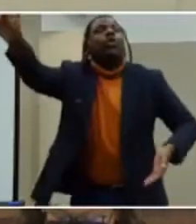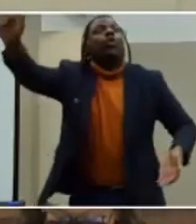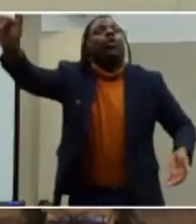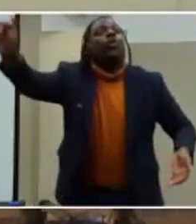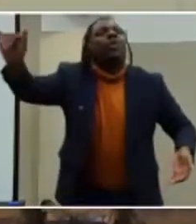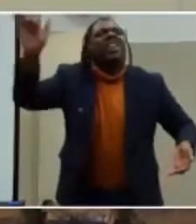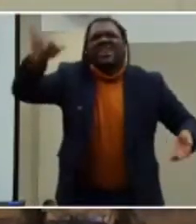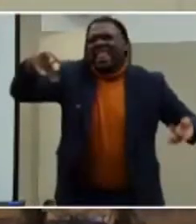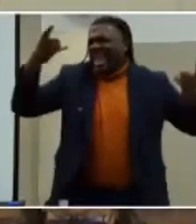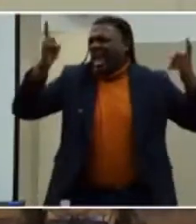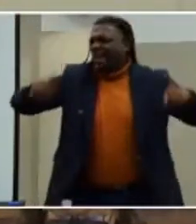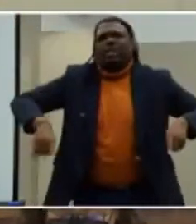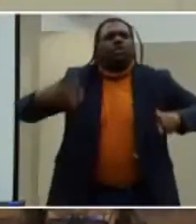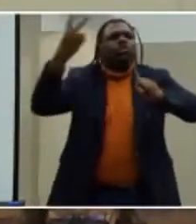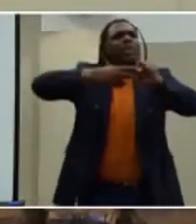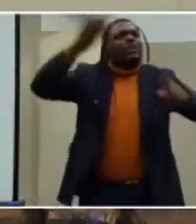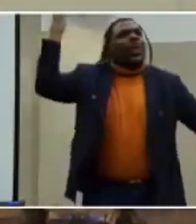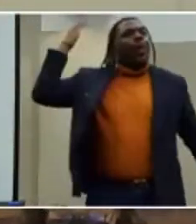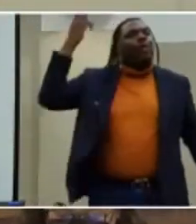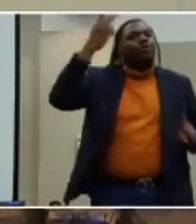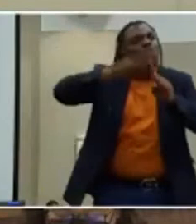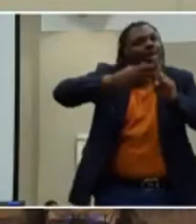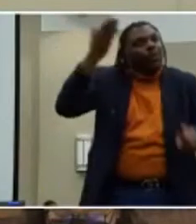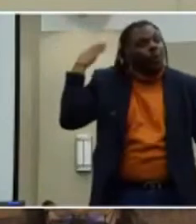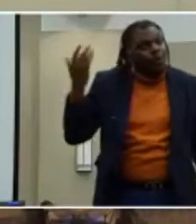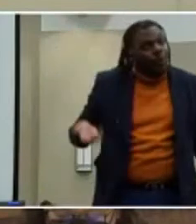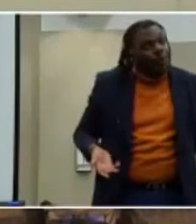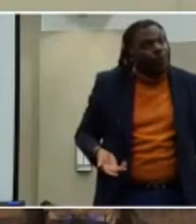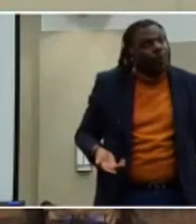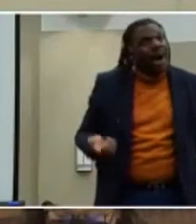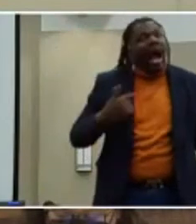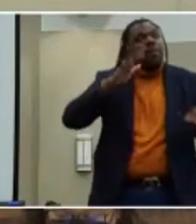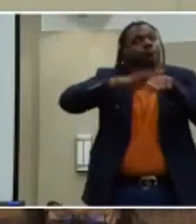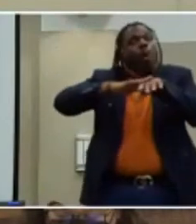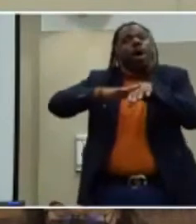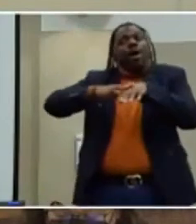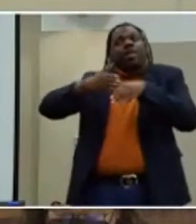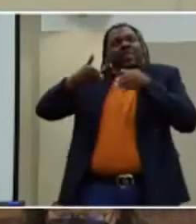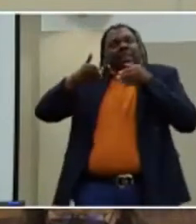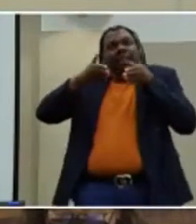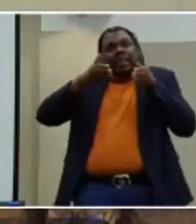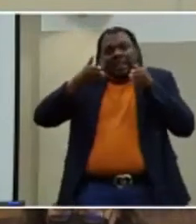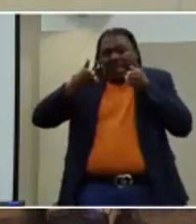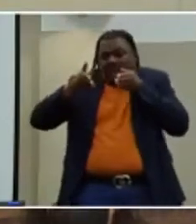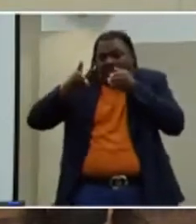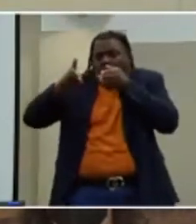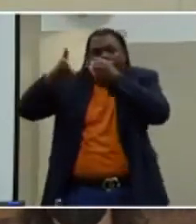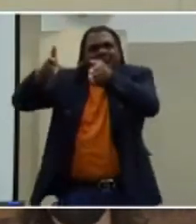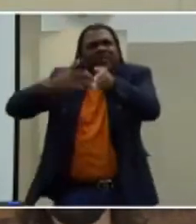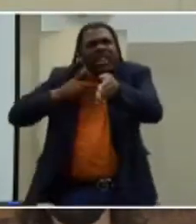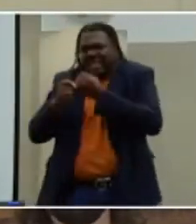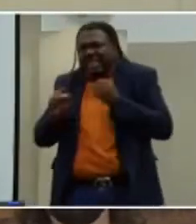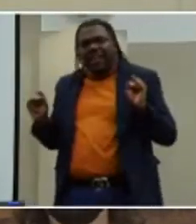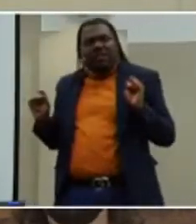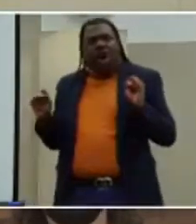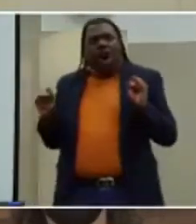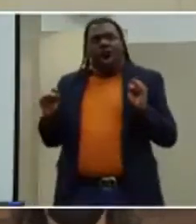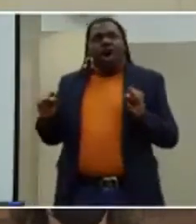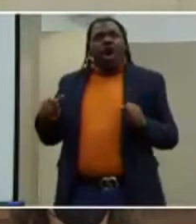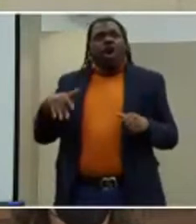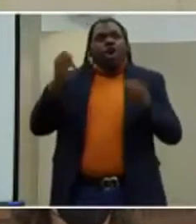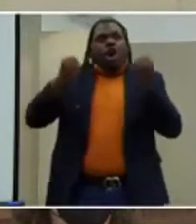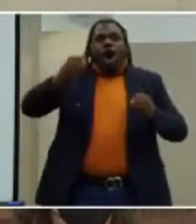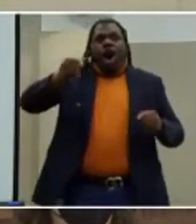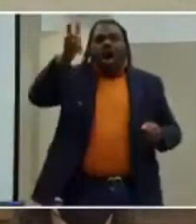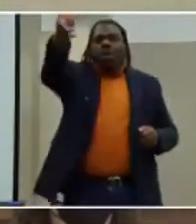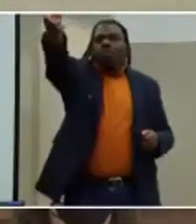just happened about 2 months ago, where I'm on the sidewalk feeling perfectly safe, and a car coming out of a